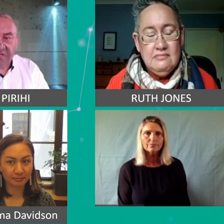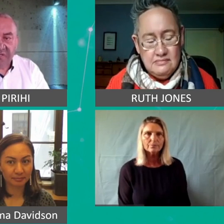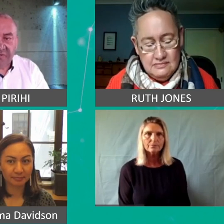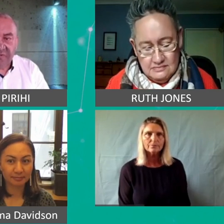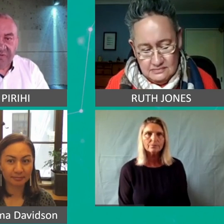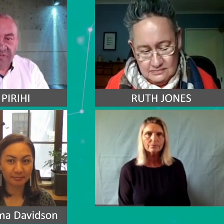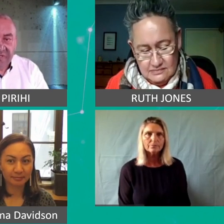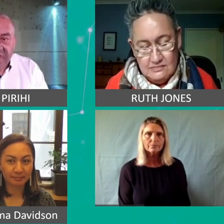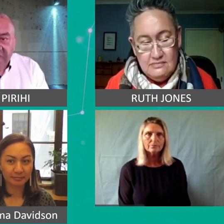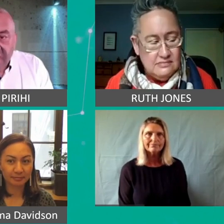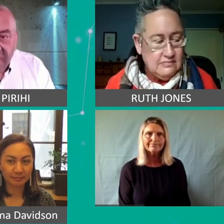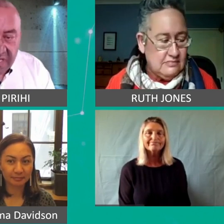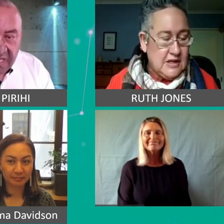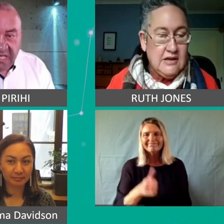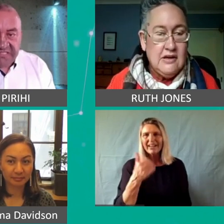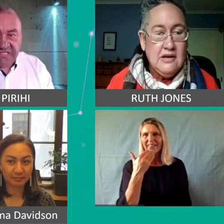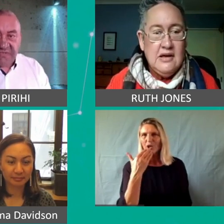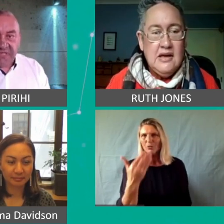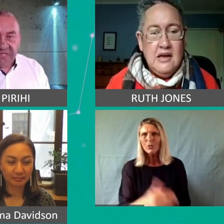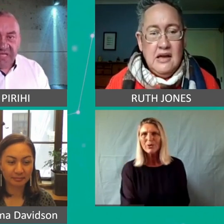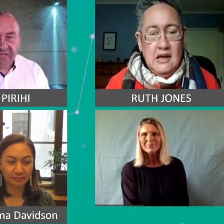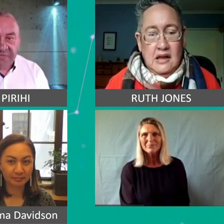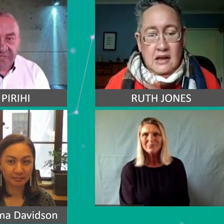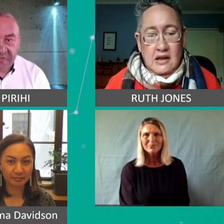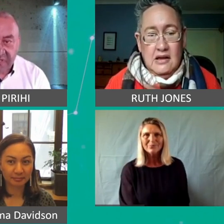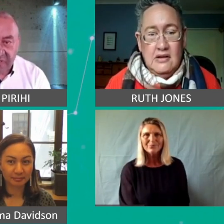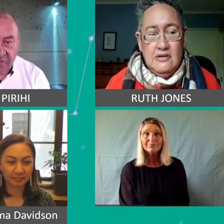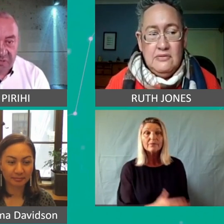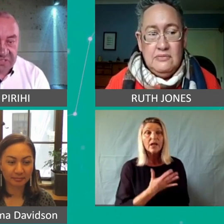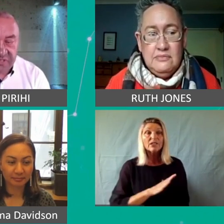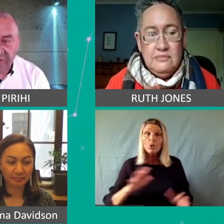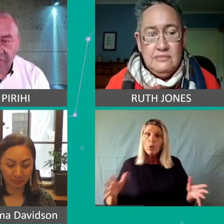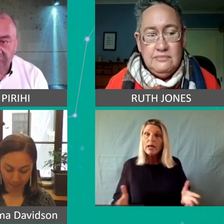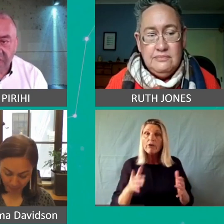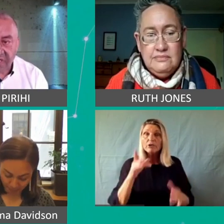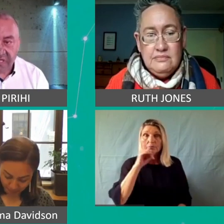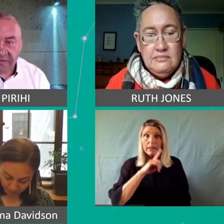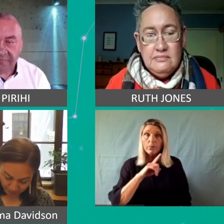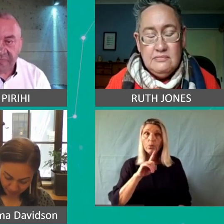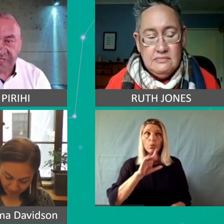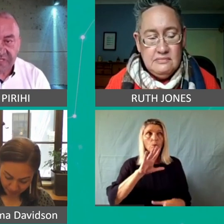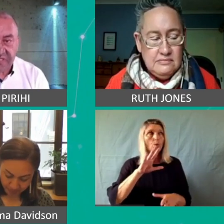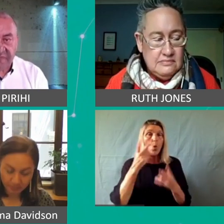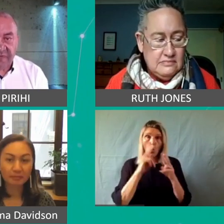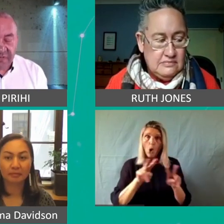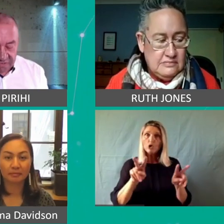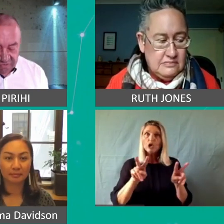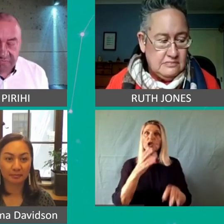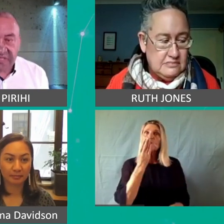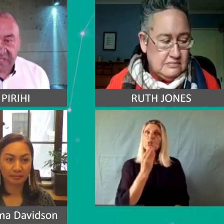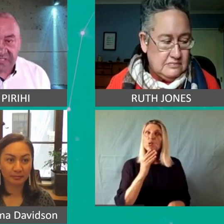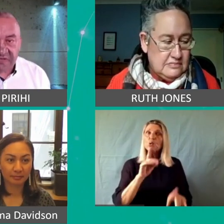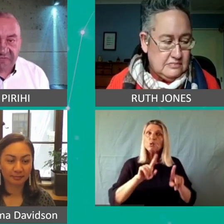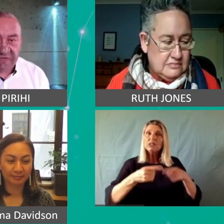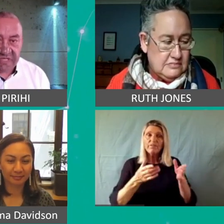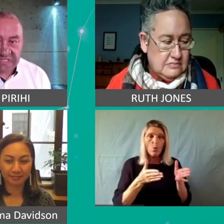Oh, kia ora, Ruth. So just want to encourage people on the call to use the different